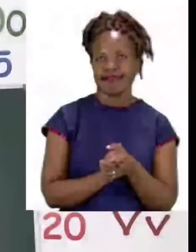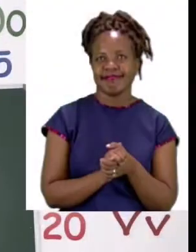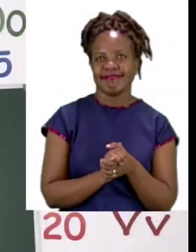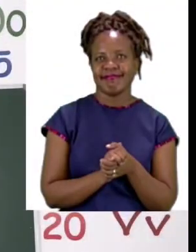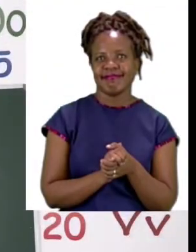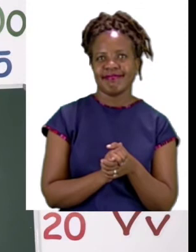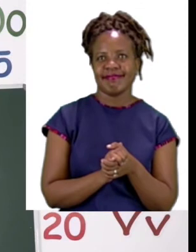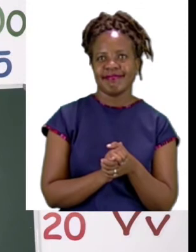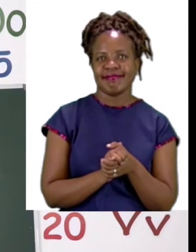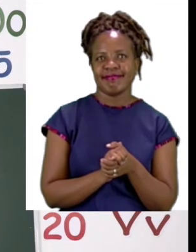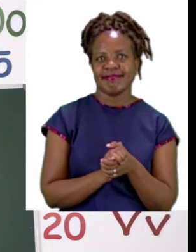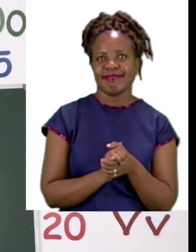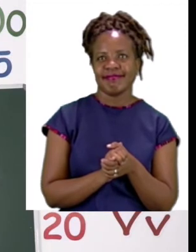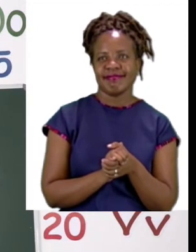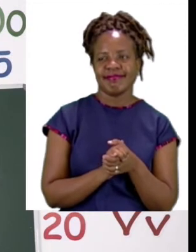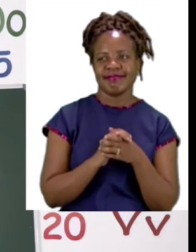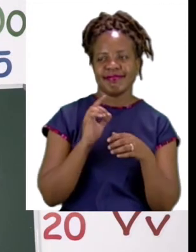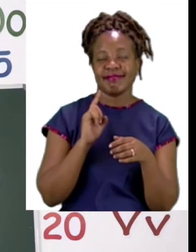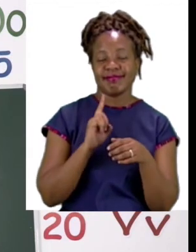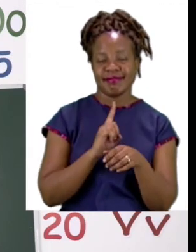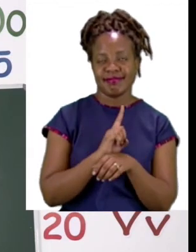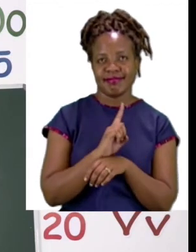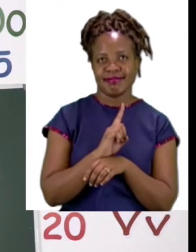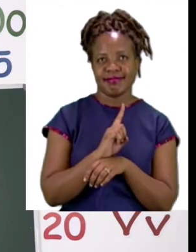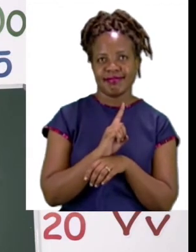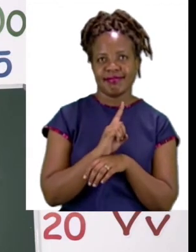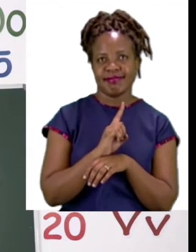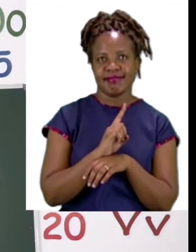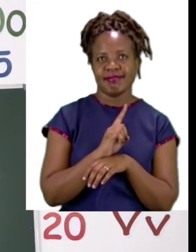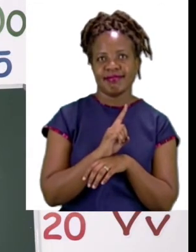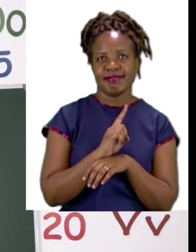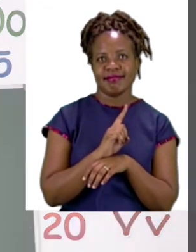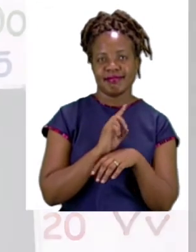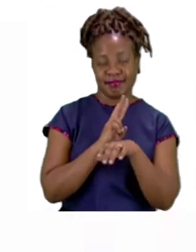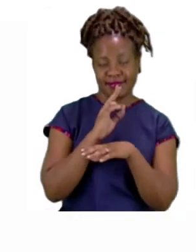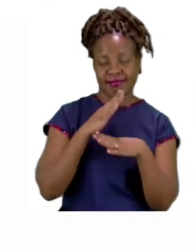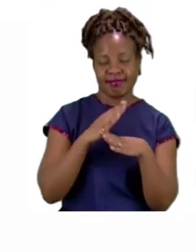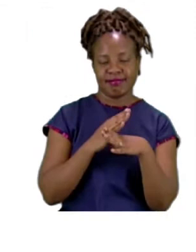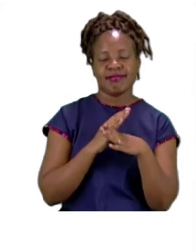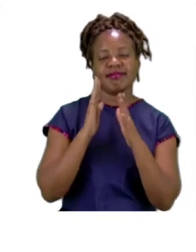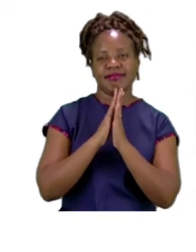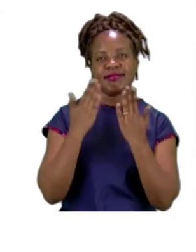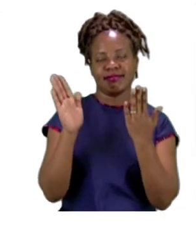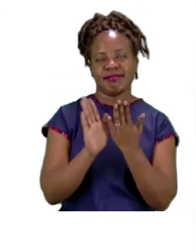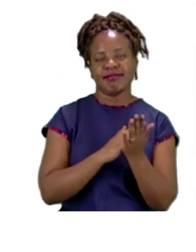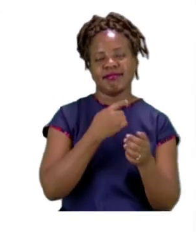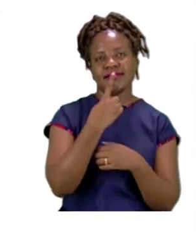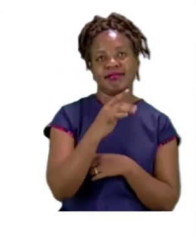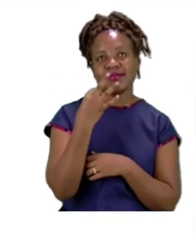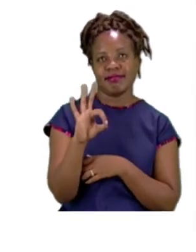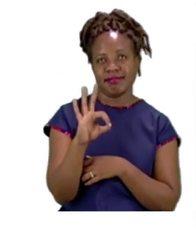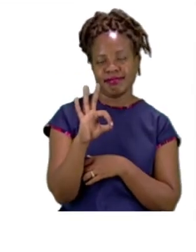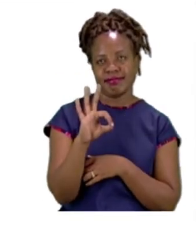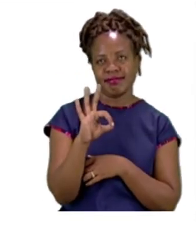For our first exercise today, let us turn to page 19. On page